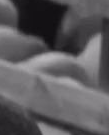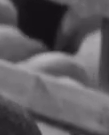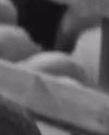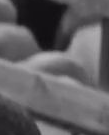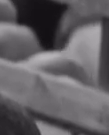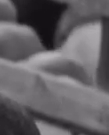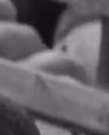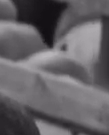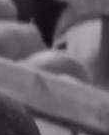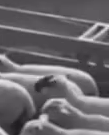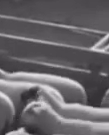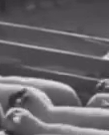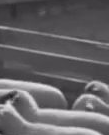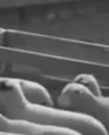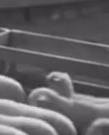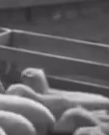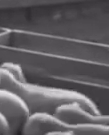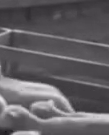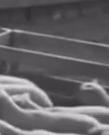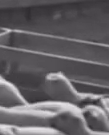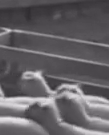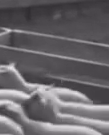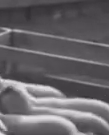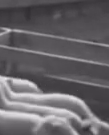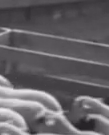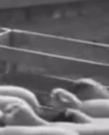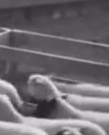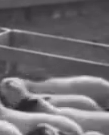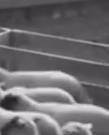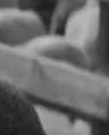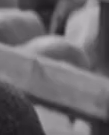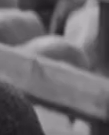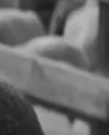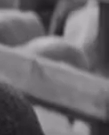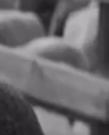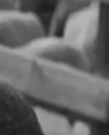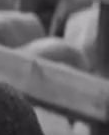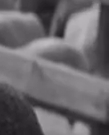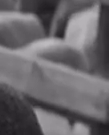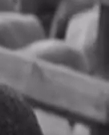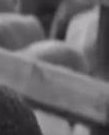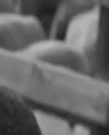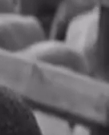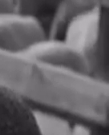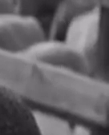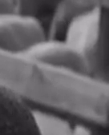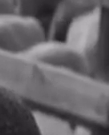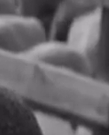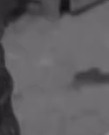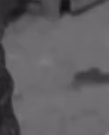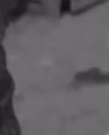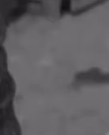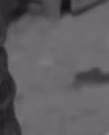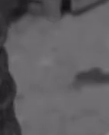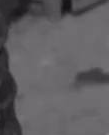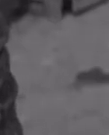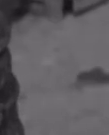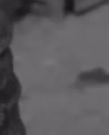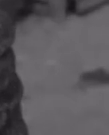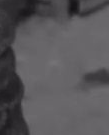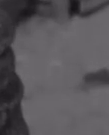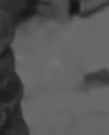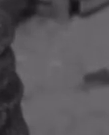See, when they get to the slaughterhouse, he decks to one side and the silly sheep go in to get their throats cut. That black devil knows it.